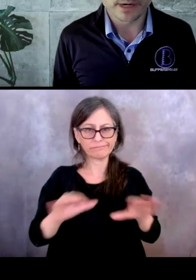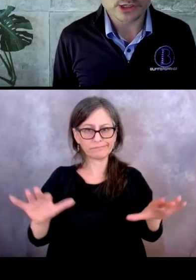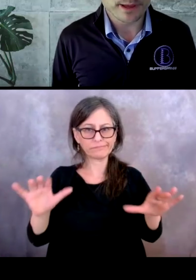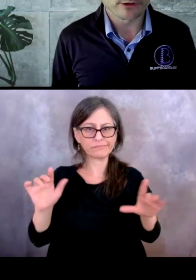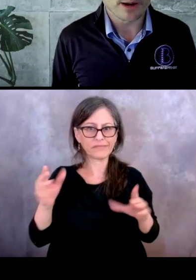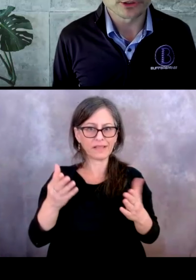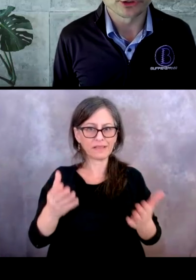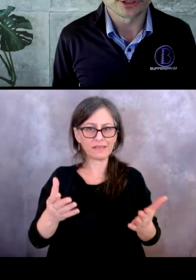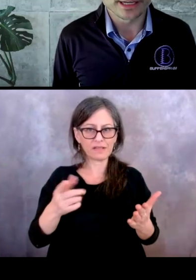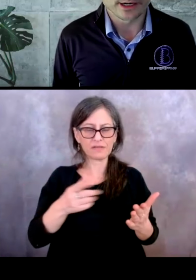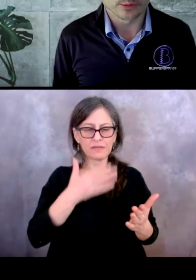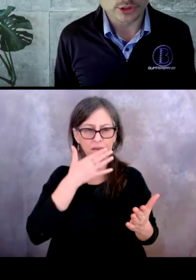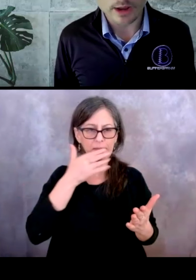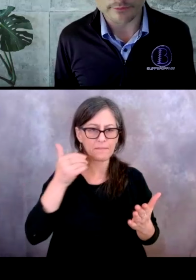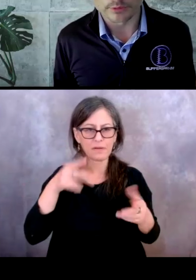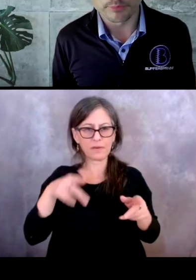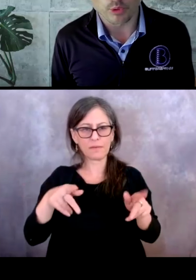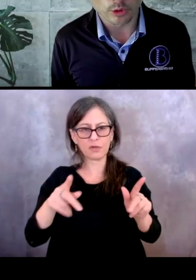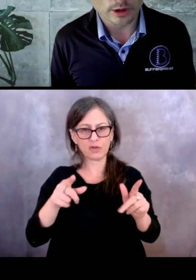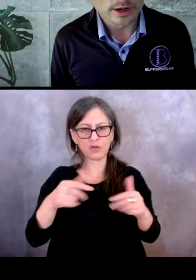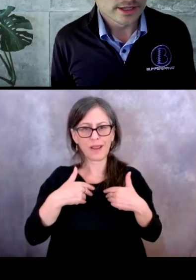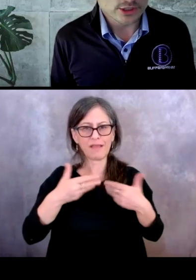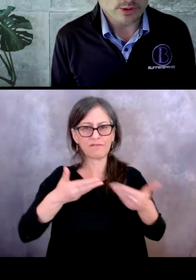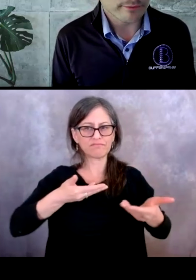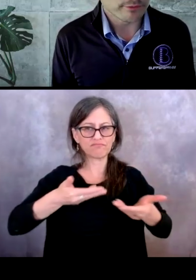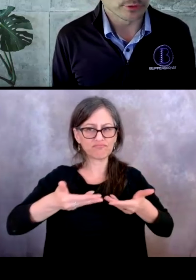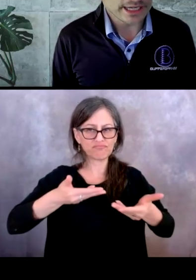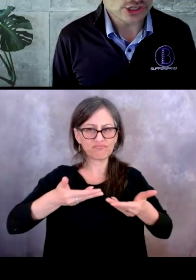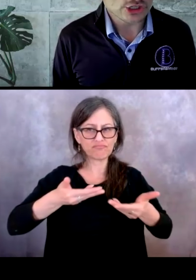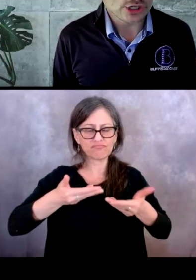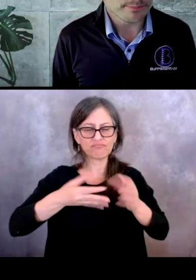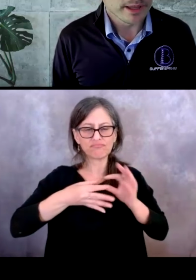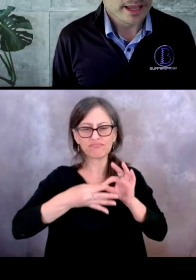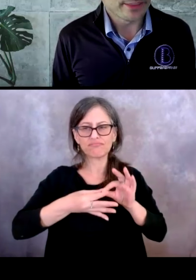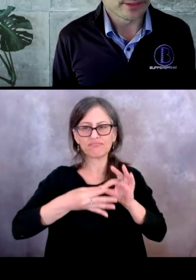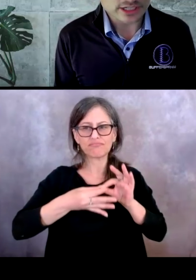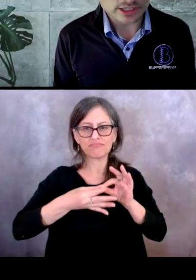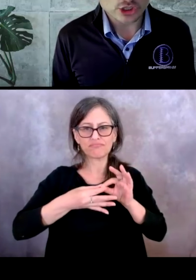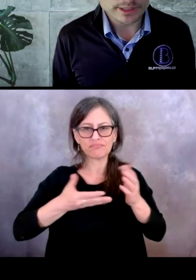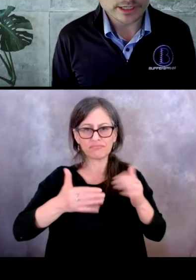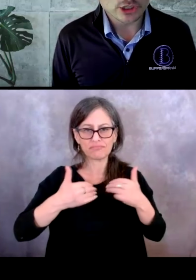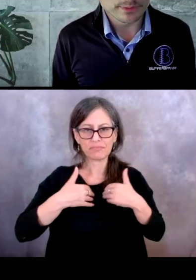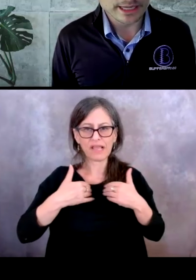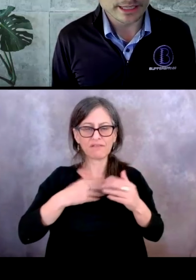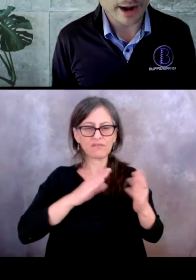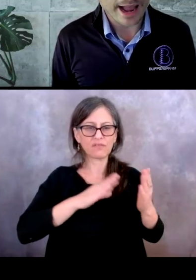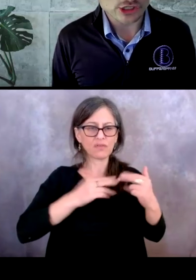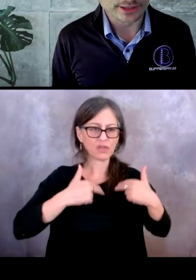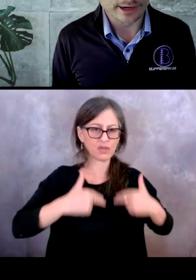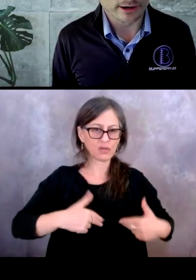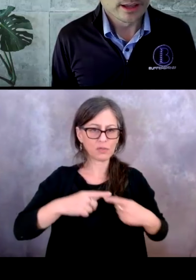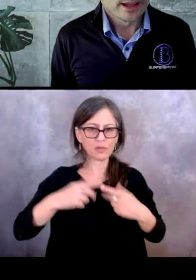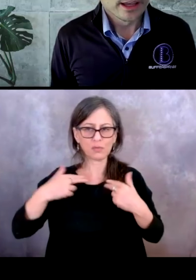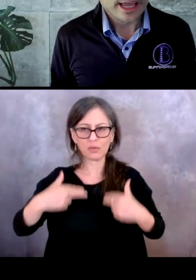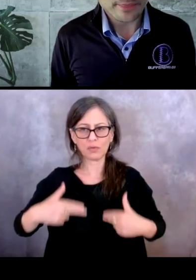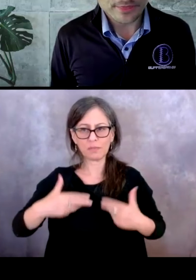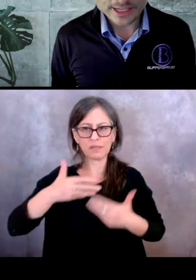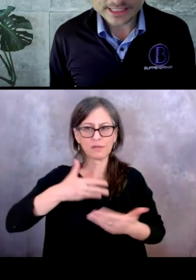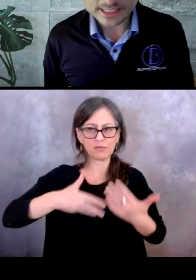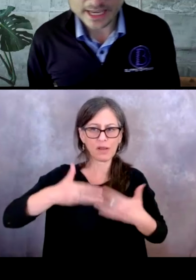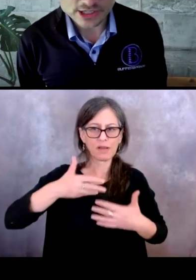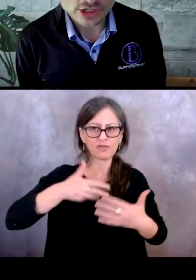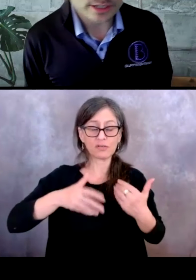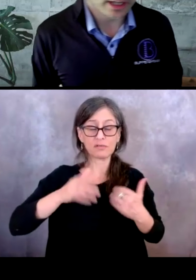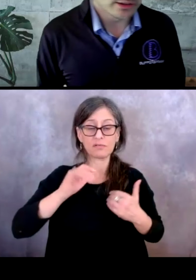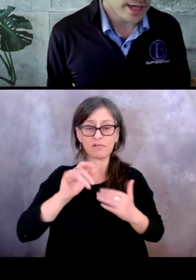is a much better opportunity here where you have rapport, you have a relationship, and there's a human to human interaction there. At